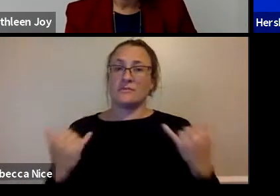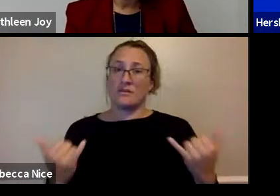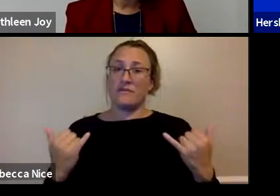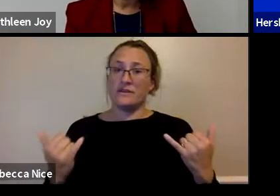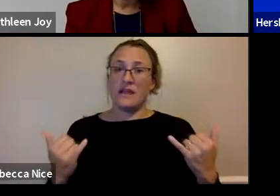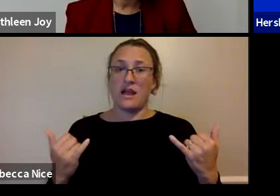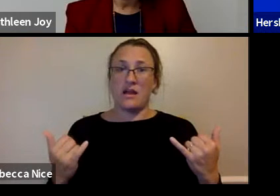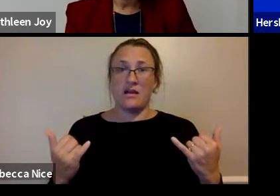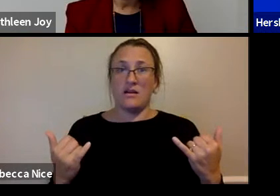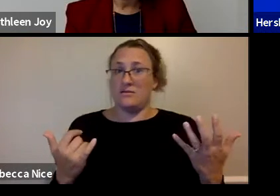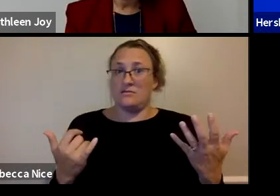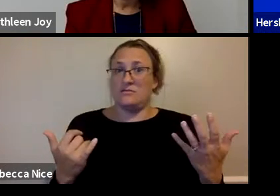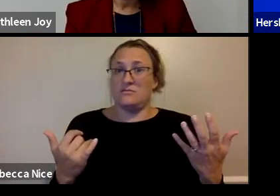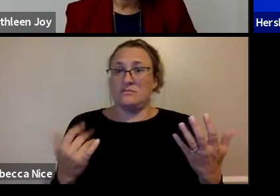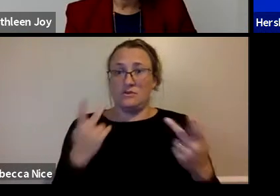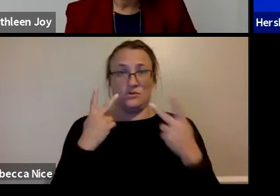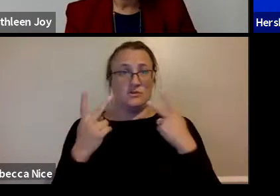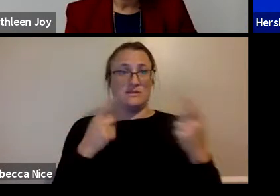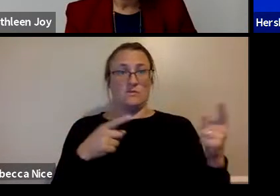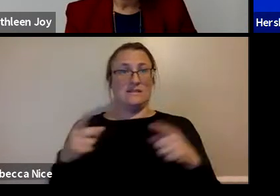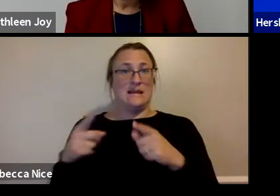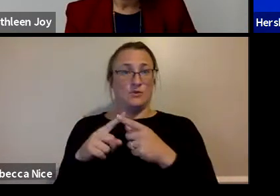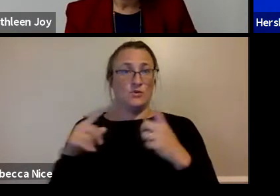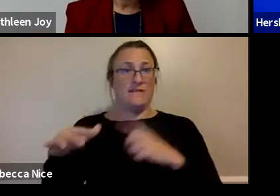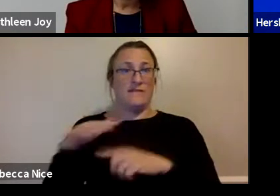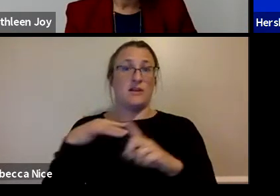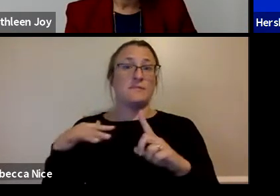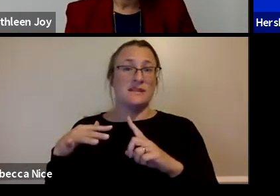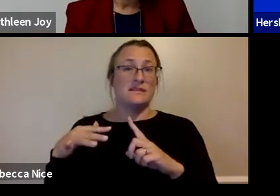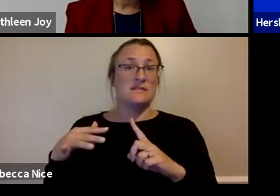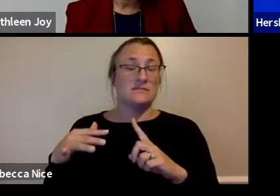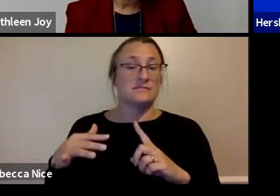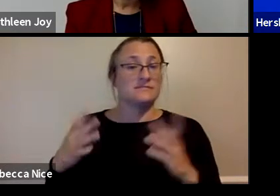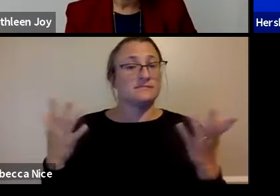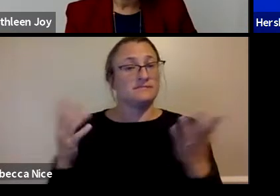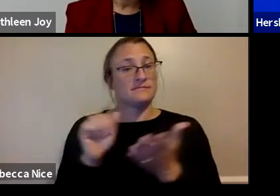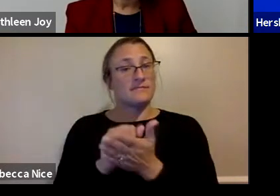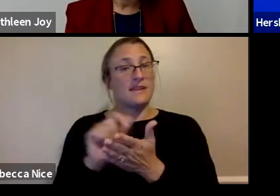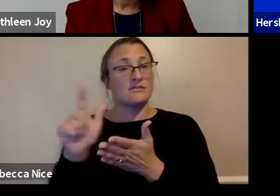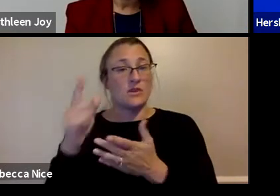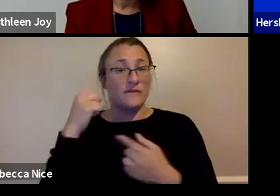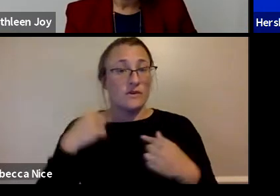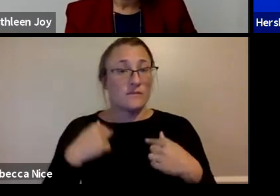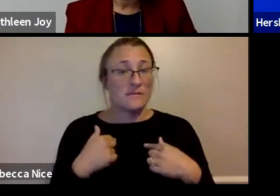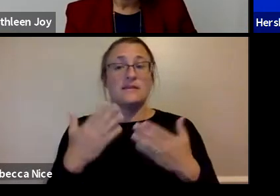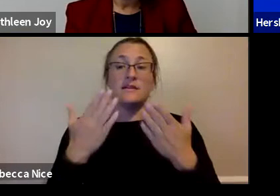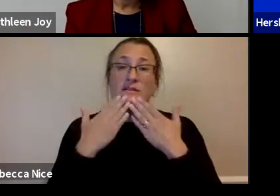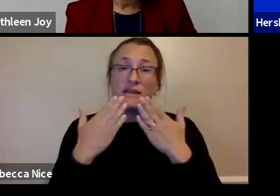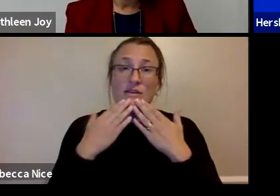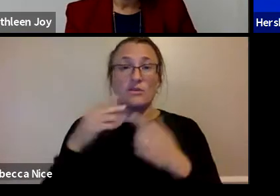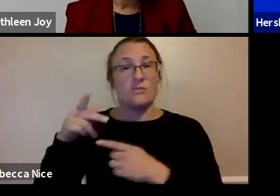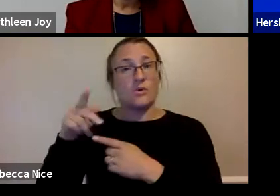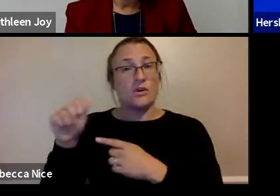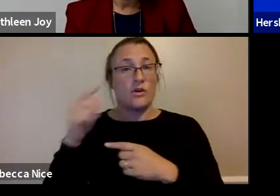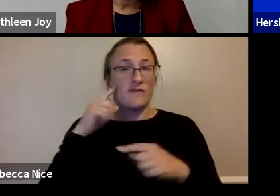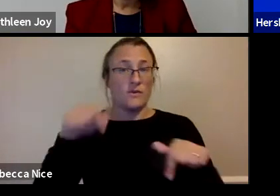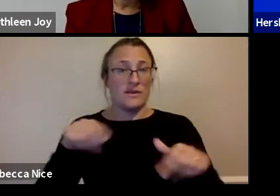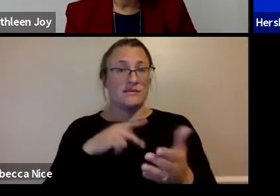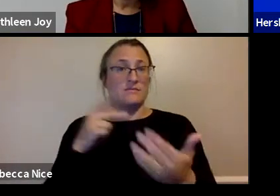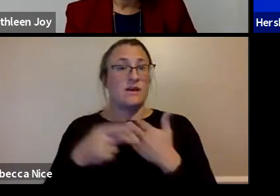considering what's happening to our environment. And that's all I have to say. So thank you to the Port Authority for this